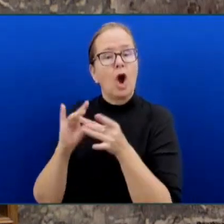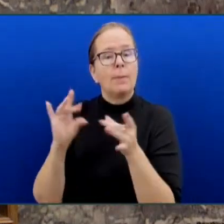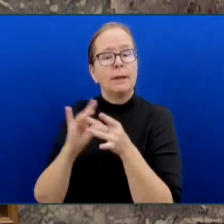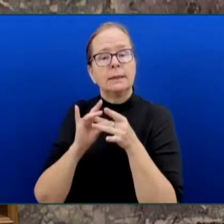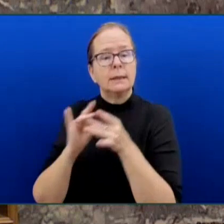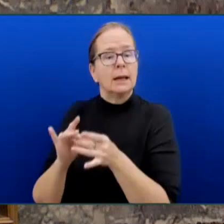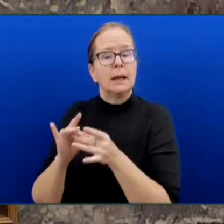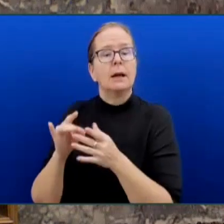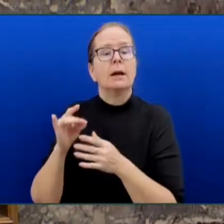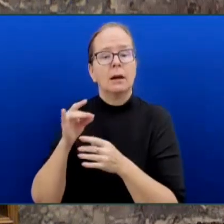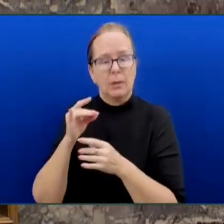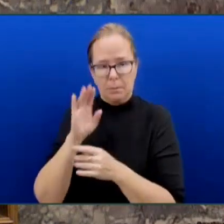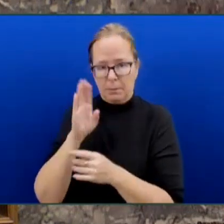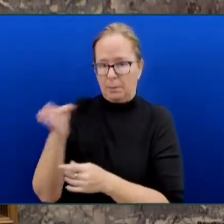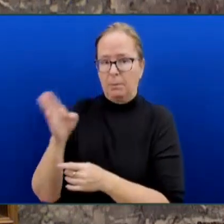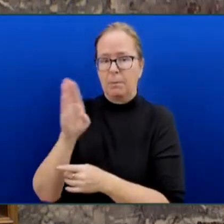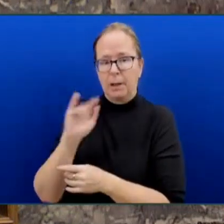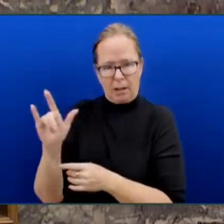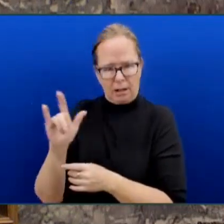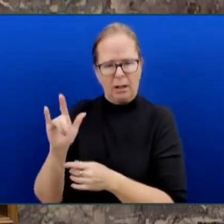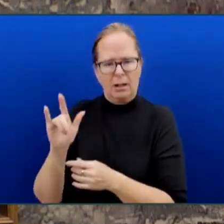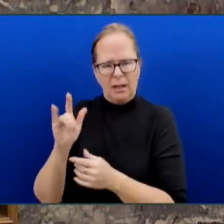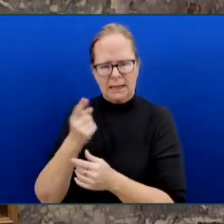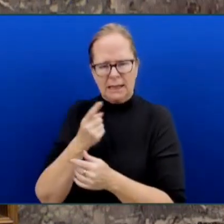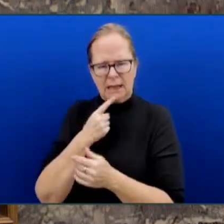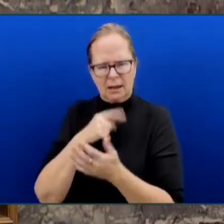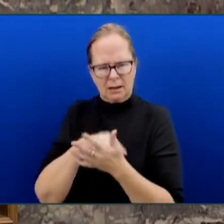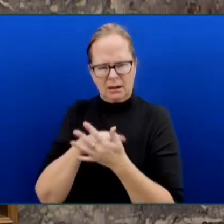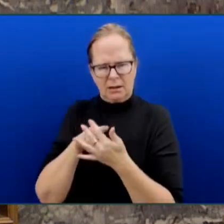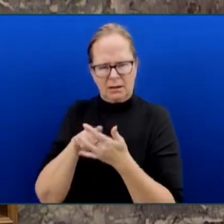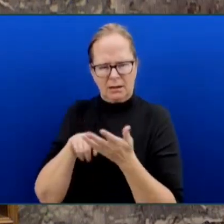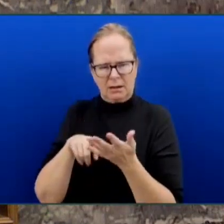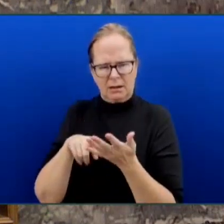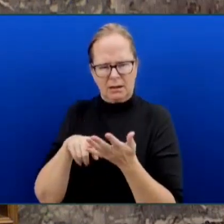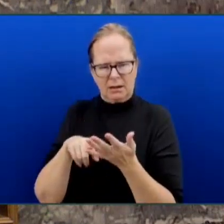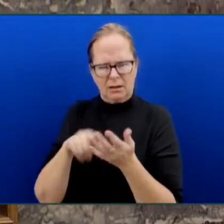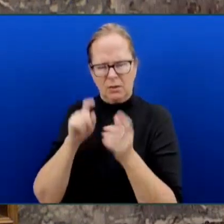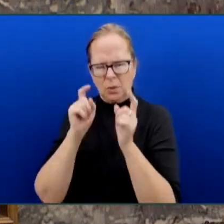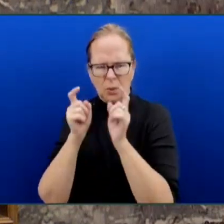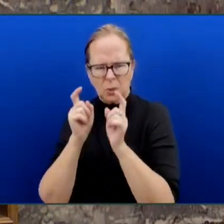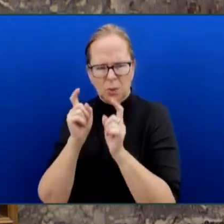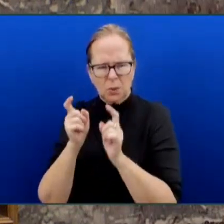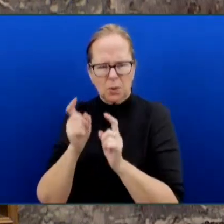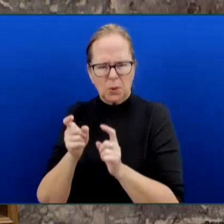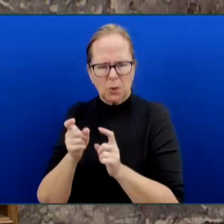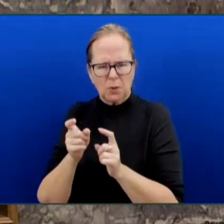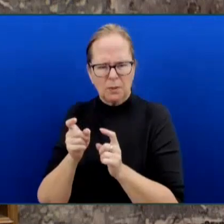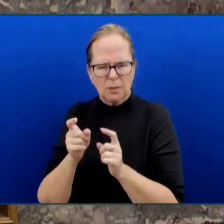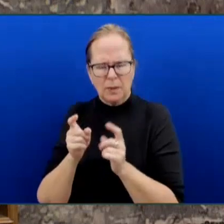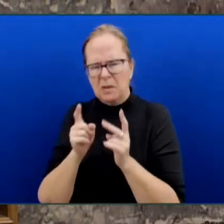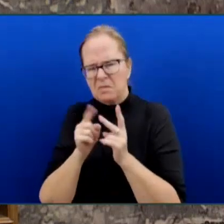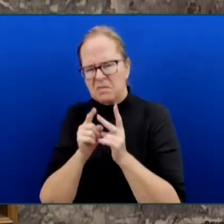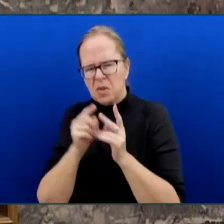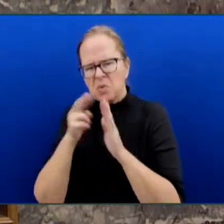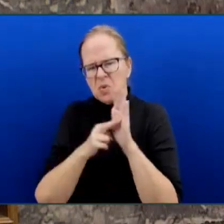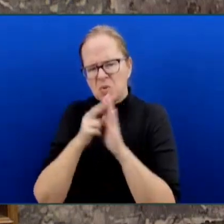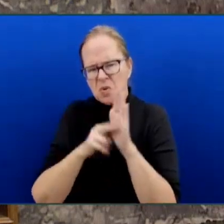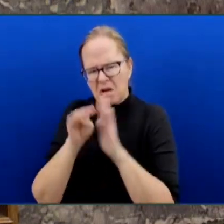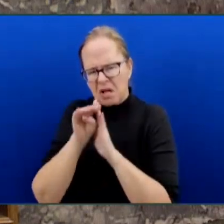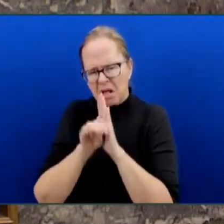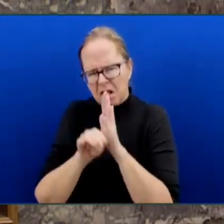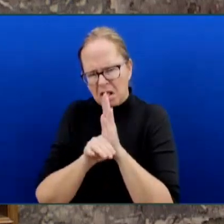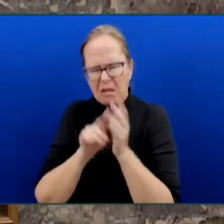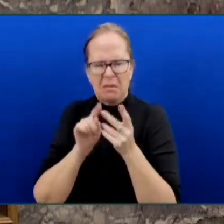measures, arbitrary top-down changes, setting aside years of local and regional infrastructure and service